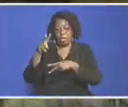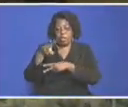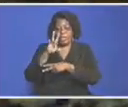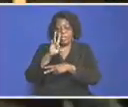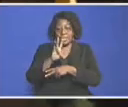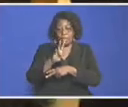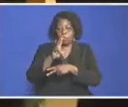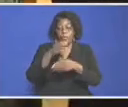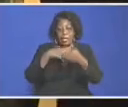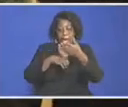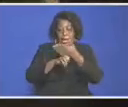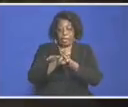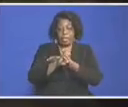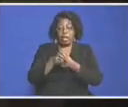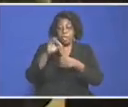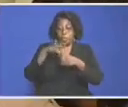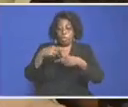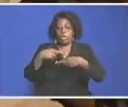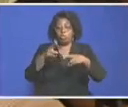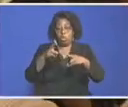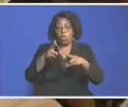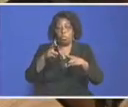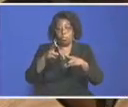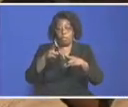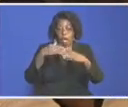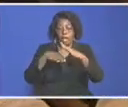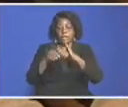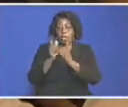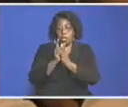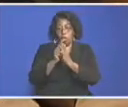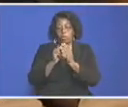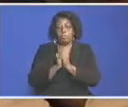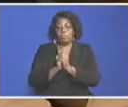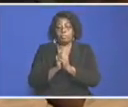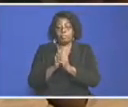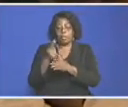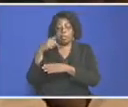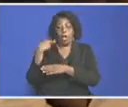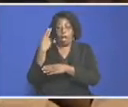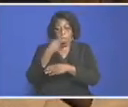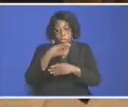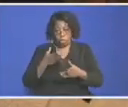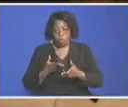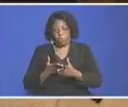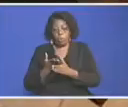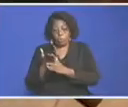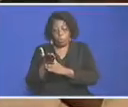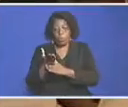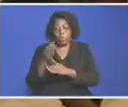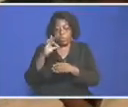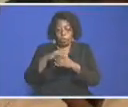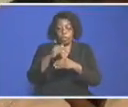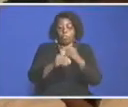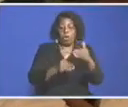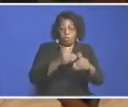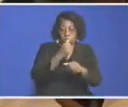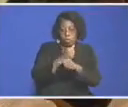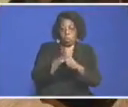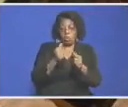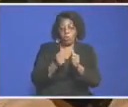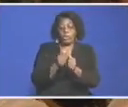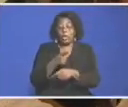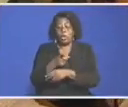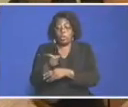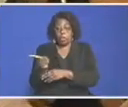would be allowed in the polling room under the law. It is our intent to continue throughout the course of the voting process to work with